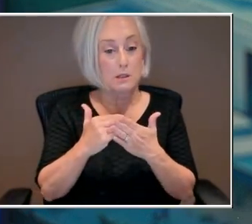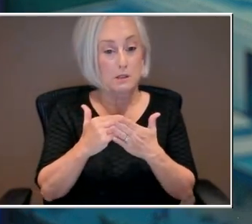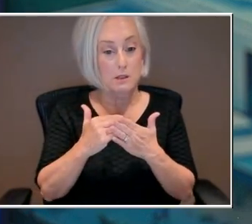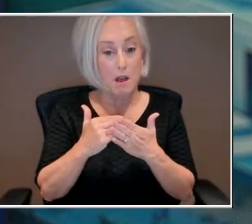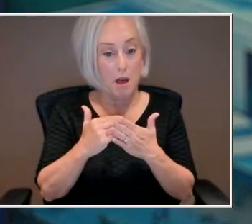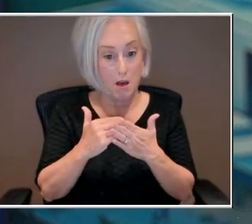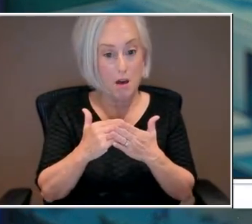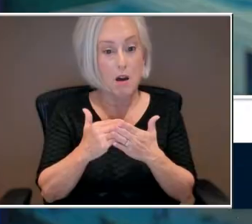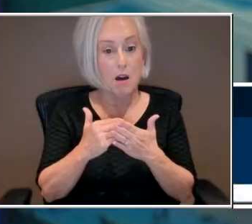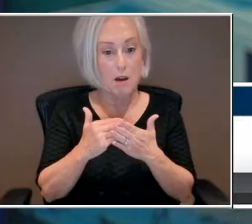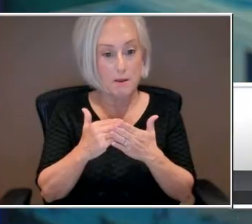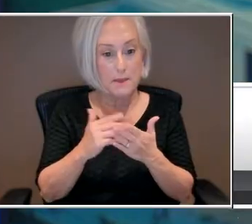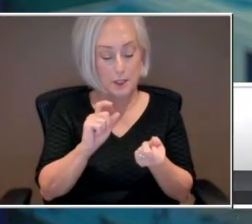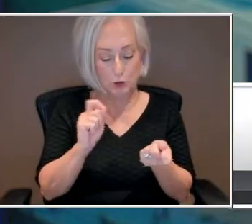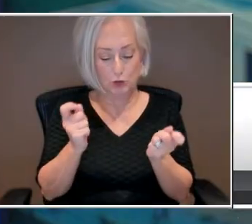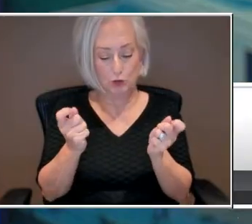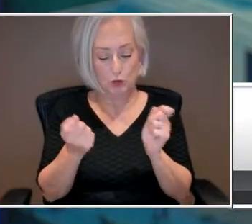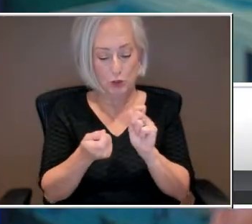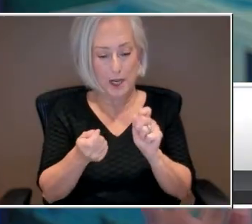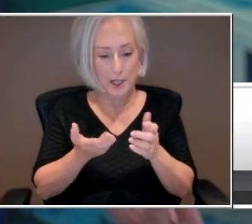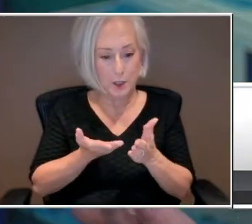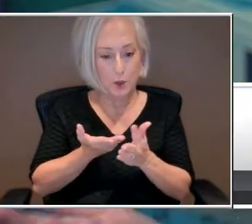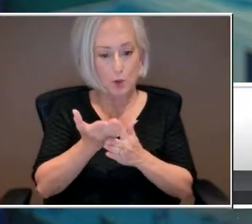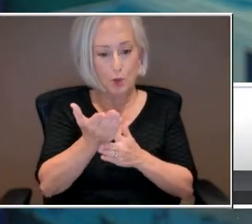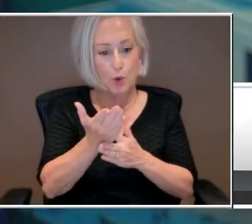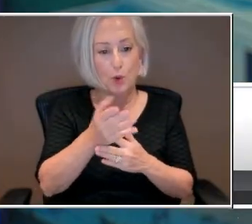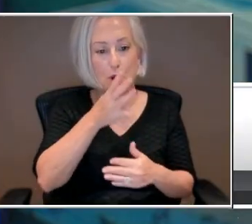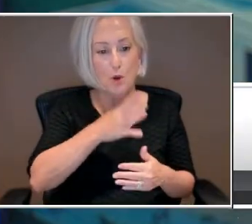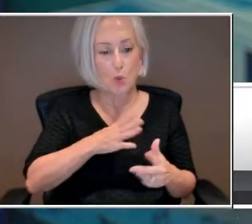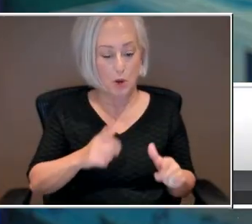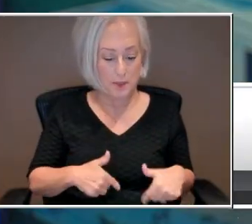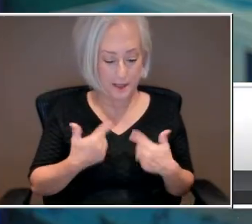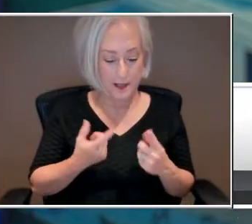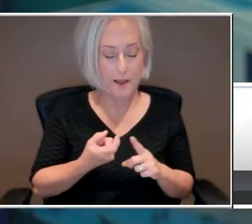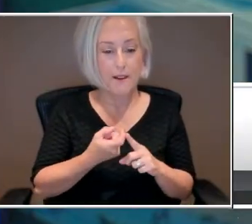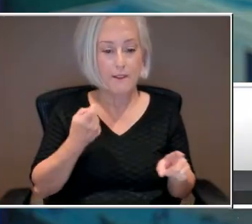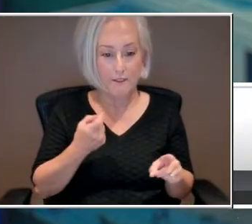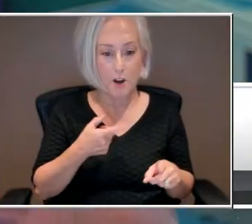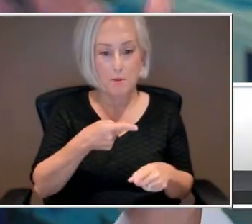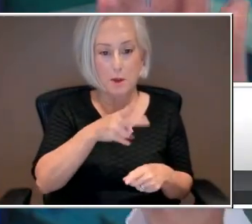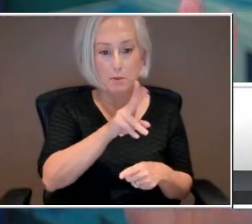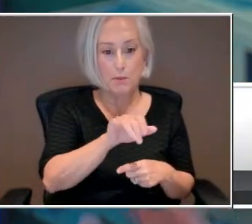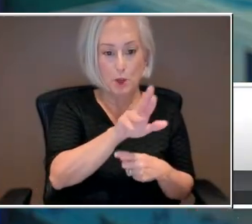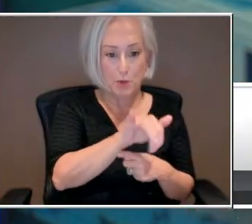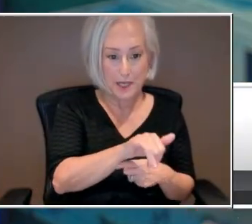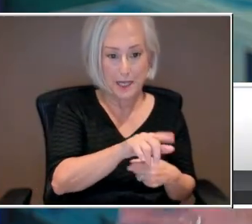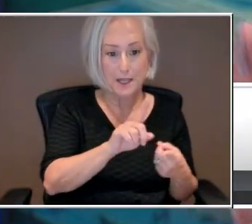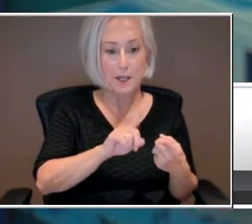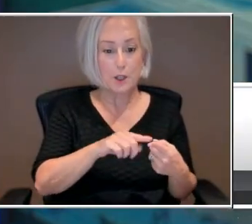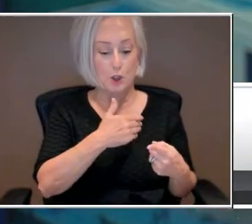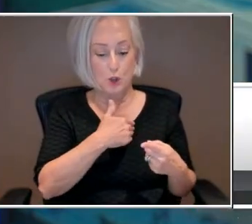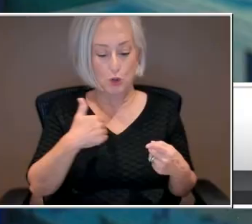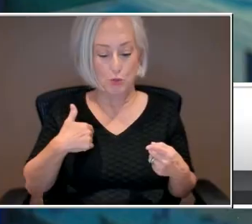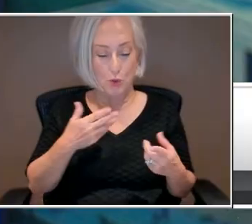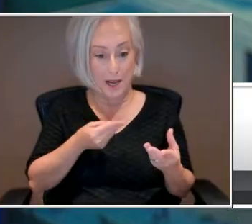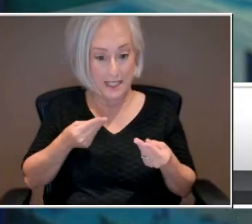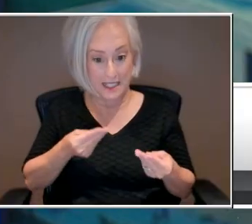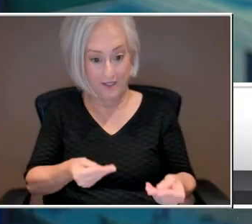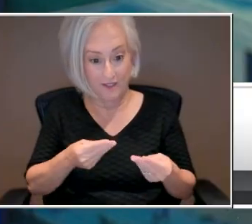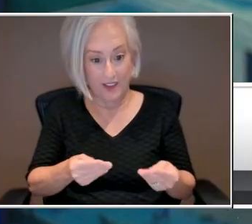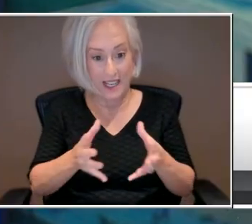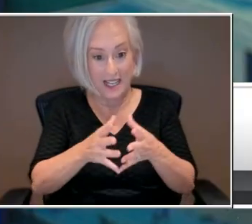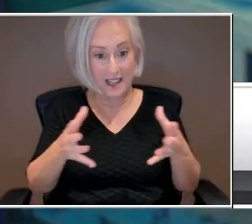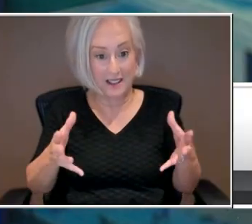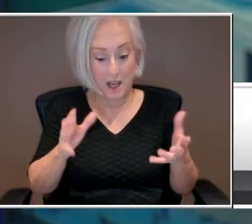woman's lifetime, especially as we go from puberty to breastfeeding. There's a lot of change in a